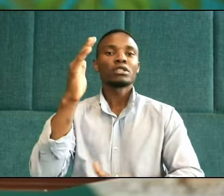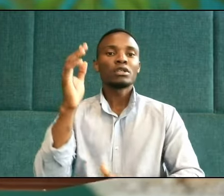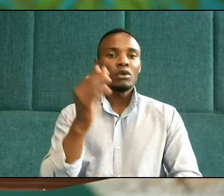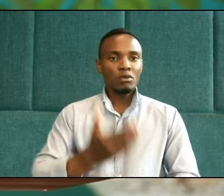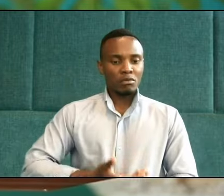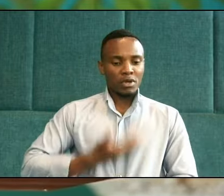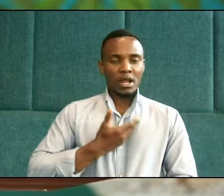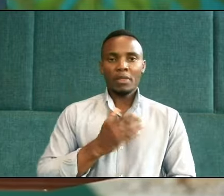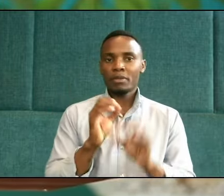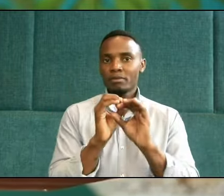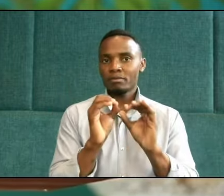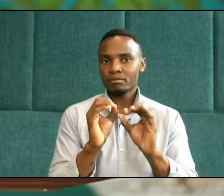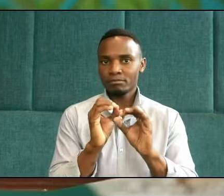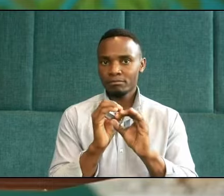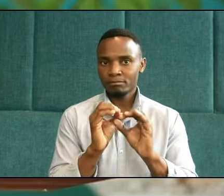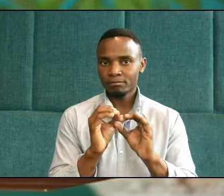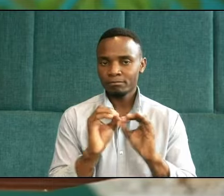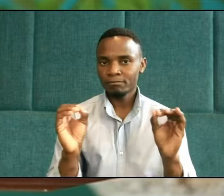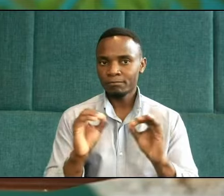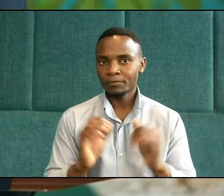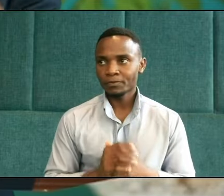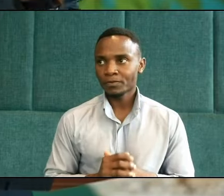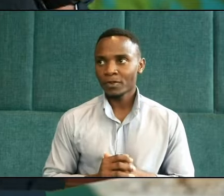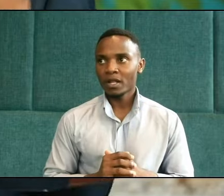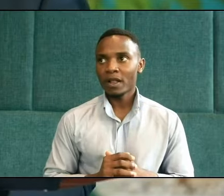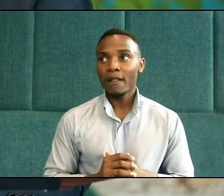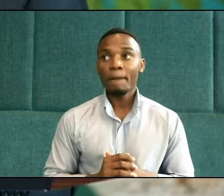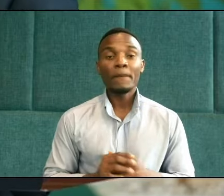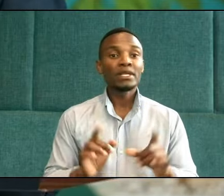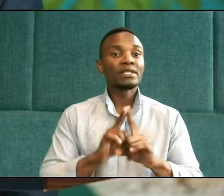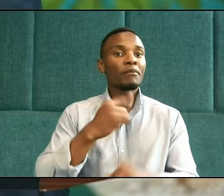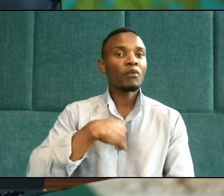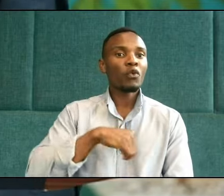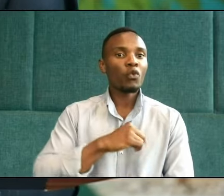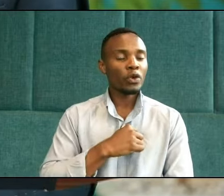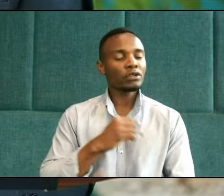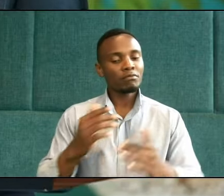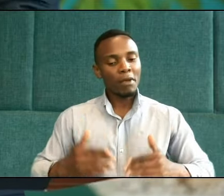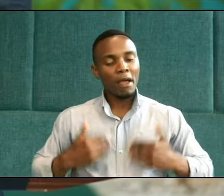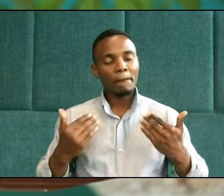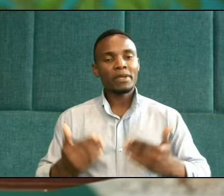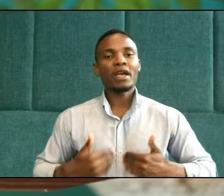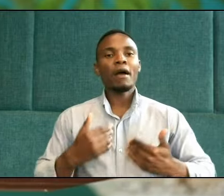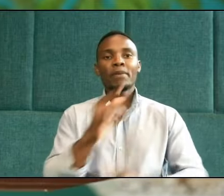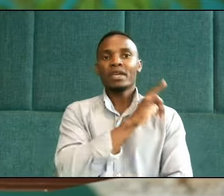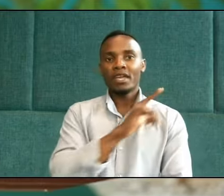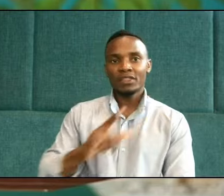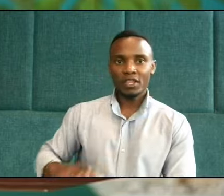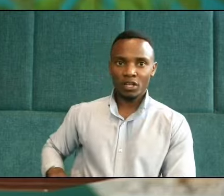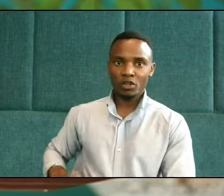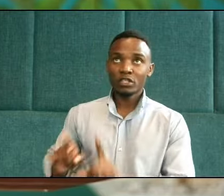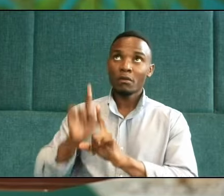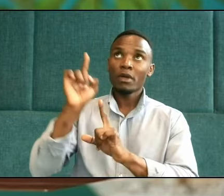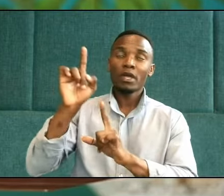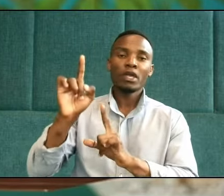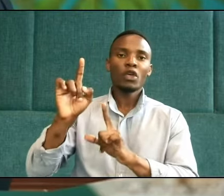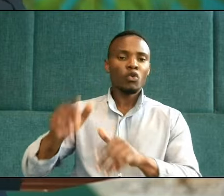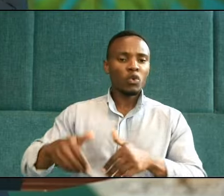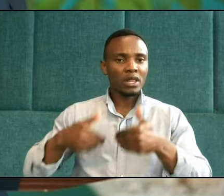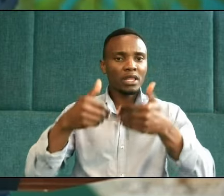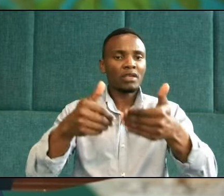happy with us. Let us delight ourselves in the Lord, and he will continue to give us